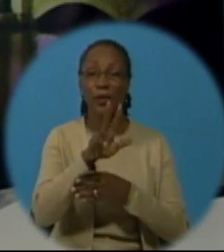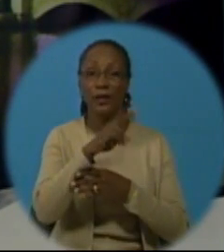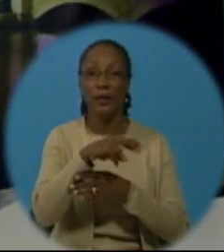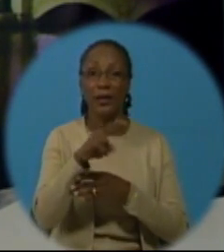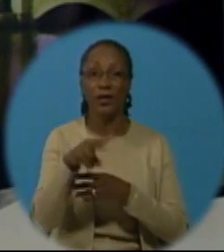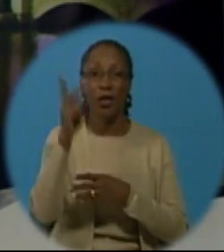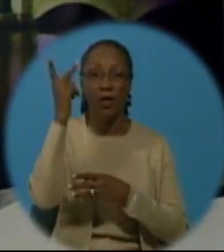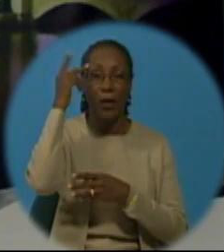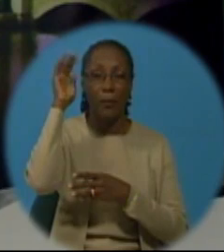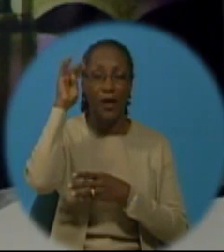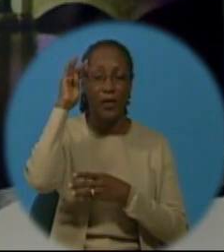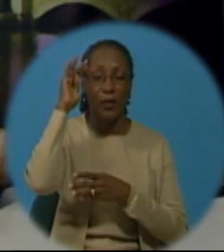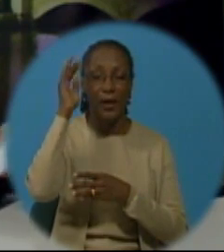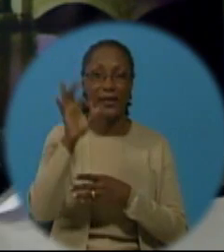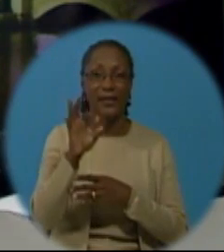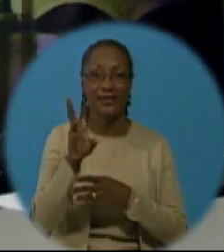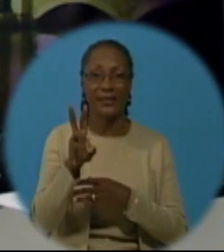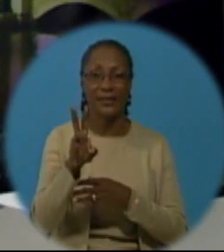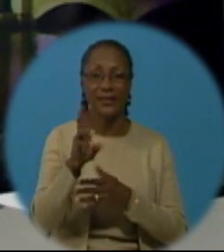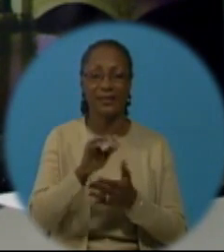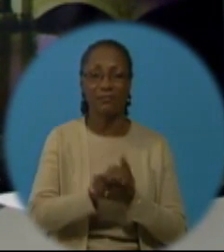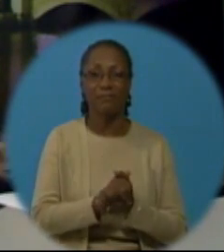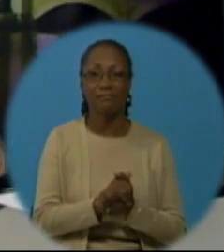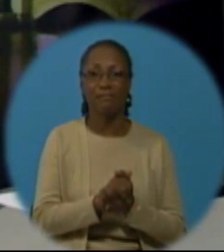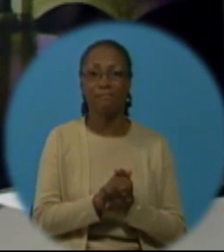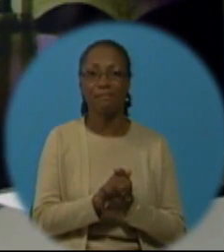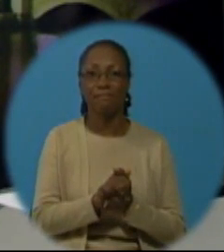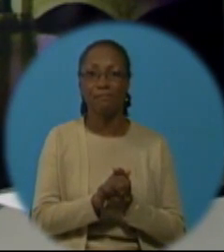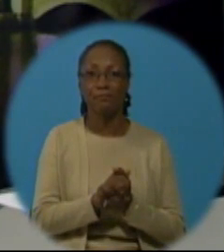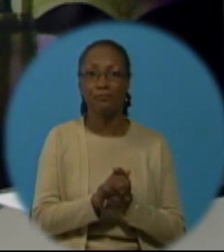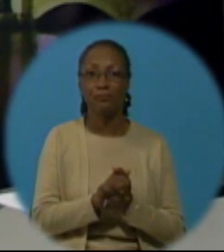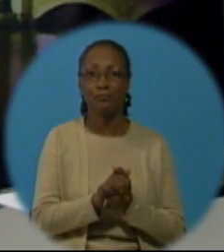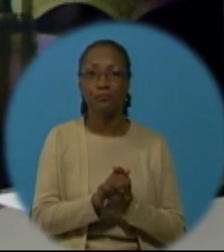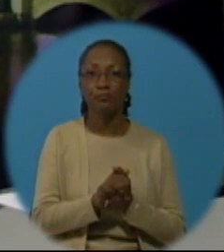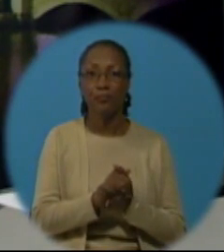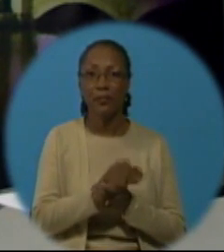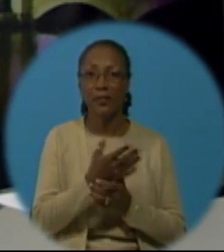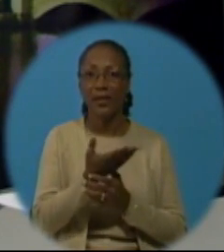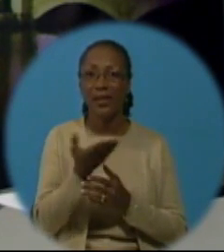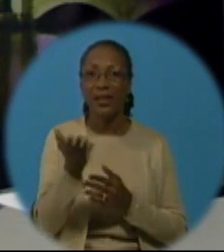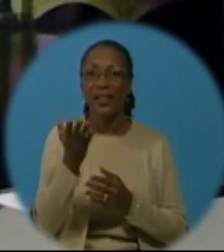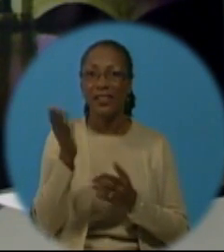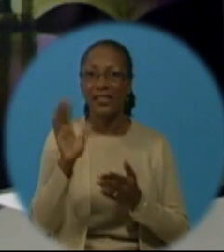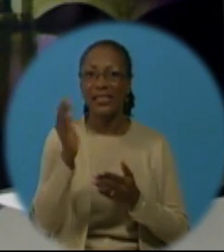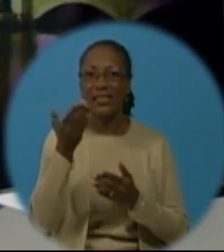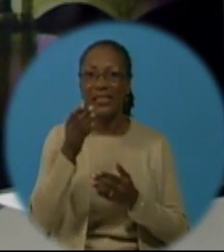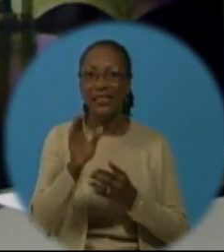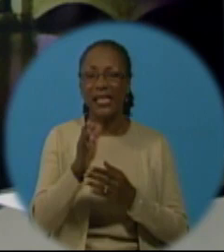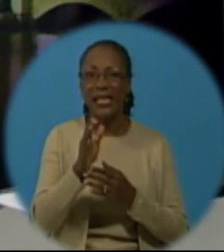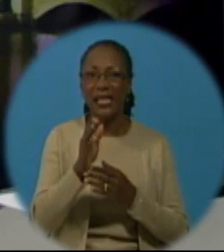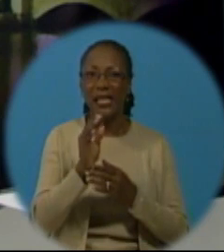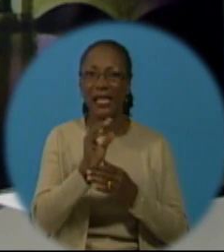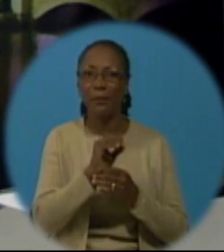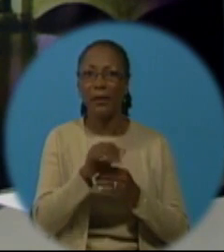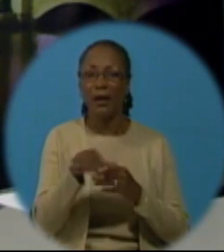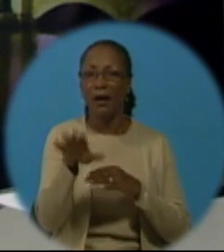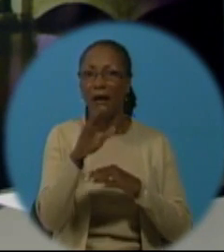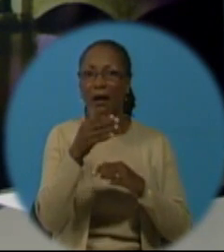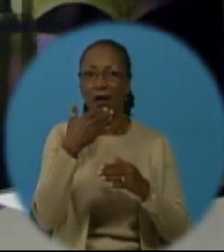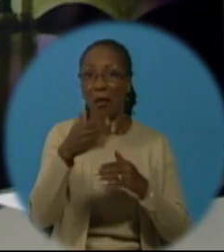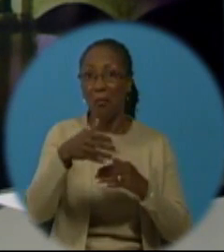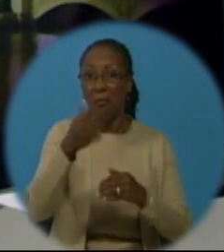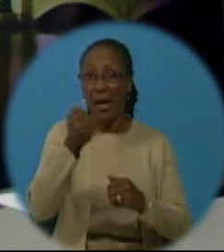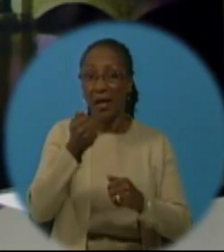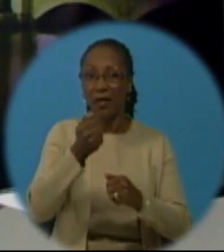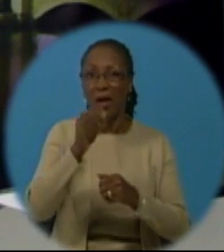out on 96. Well, things seemed a bit more even at the 3W's oval as the Barbados Select 11